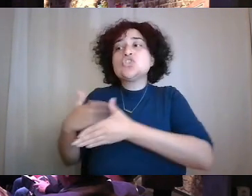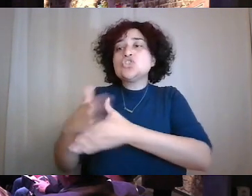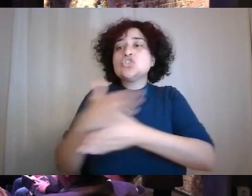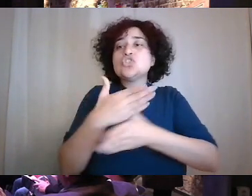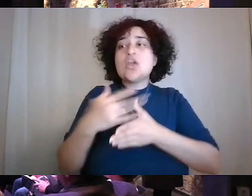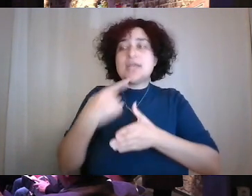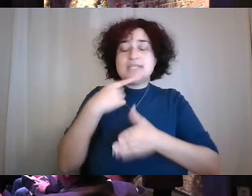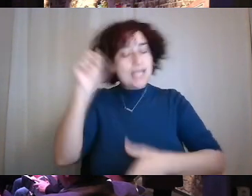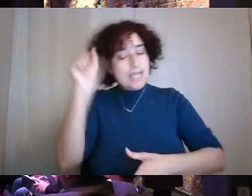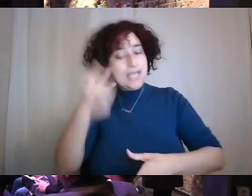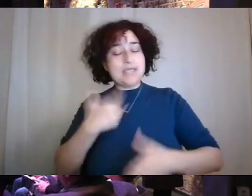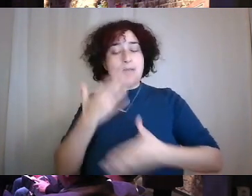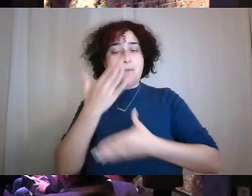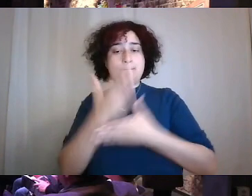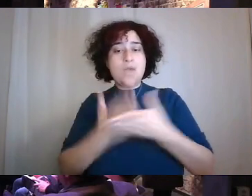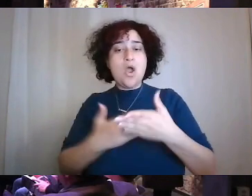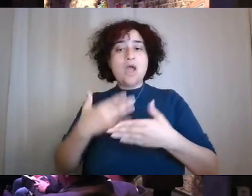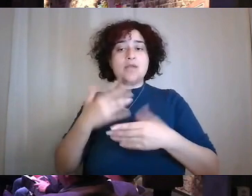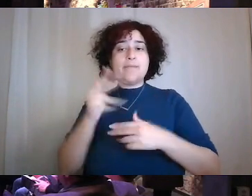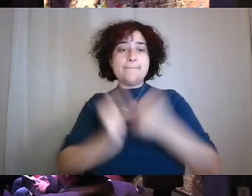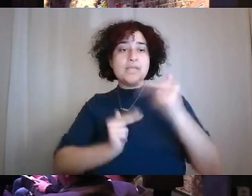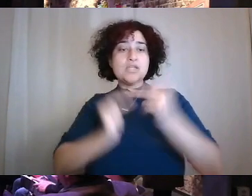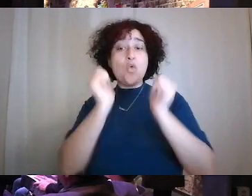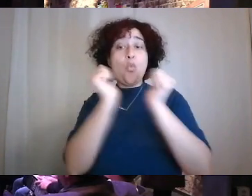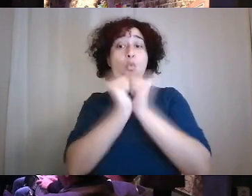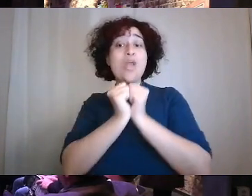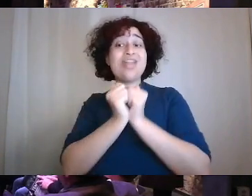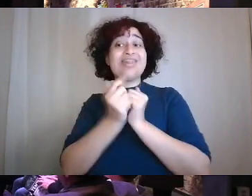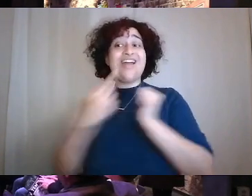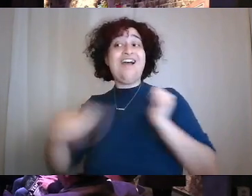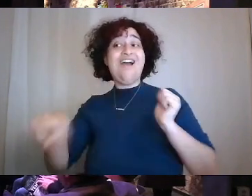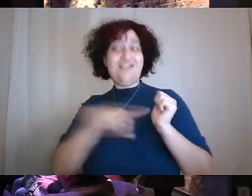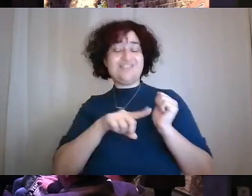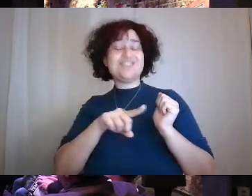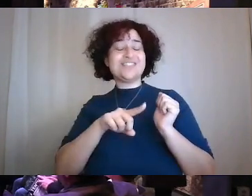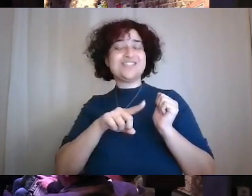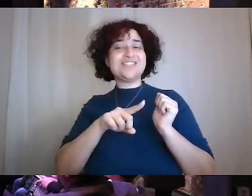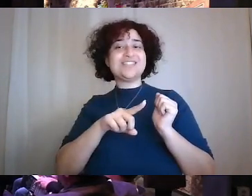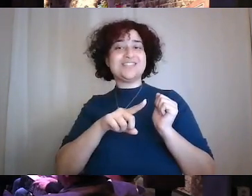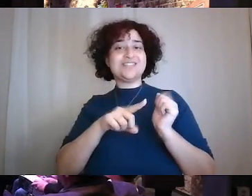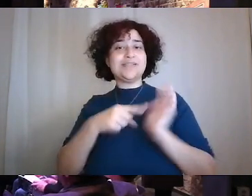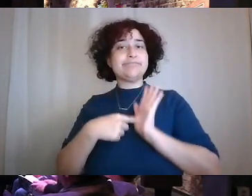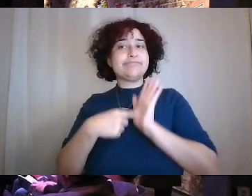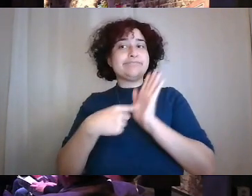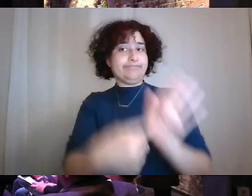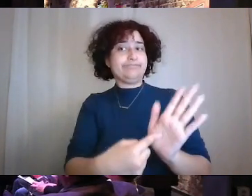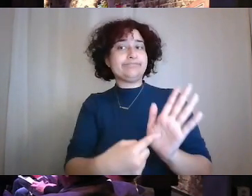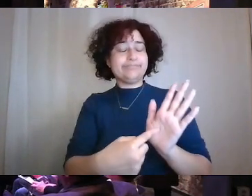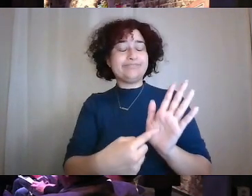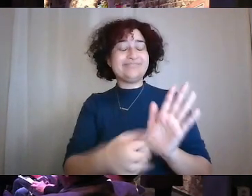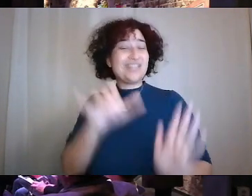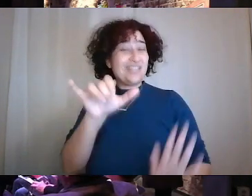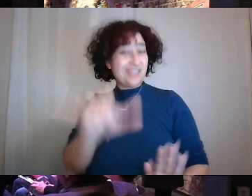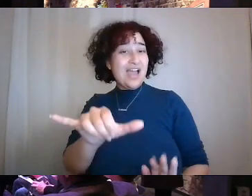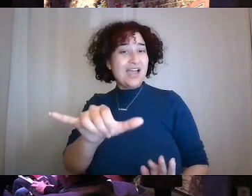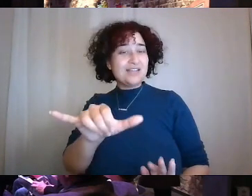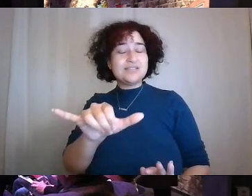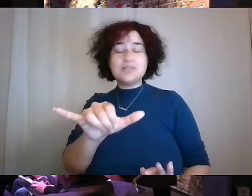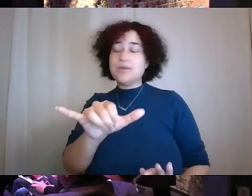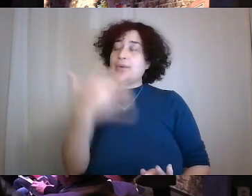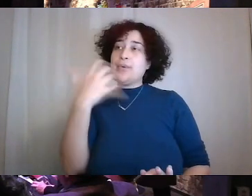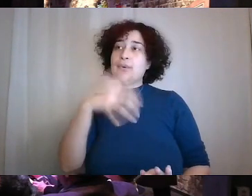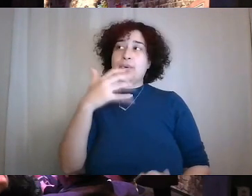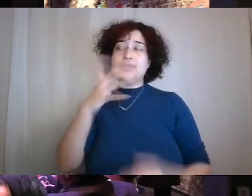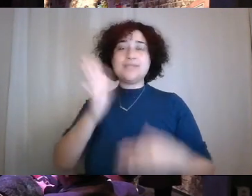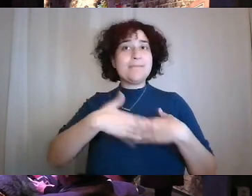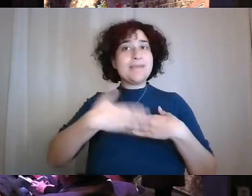us. And stepping forward. And that has just gone beyond what the LTC does to